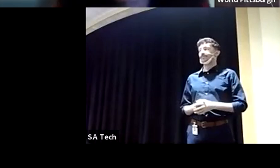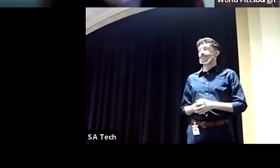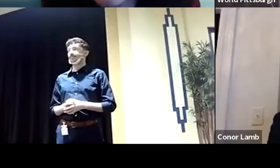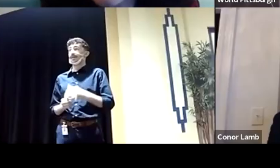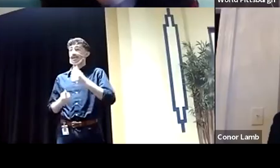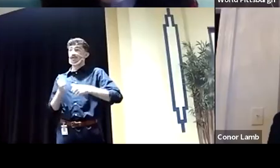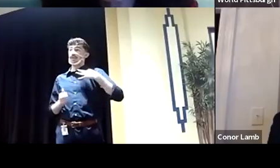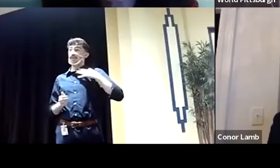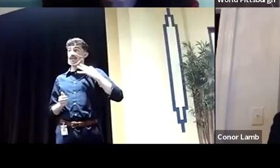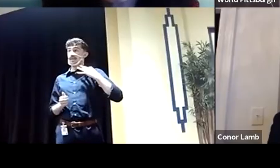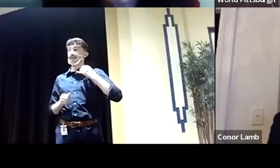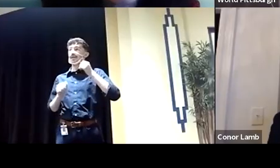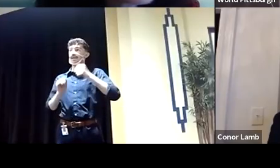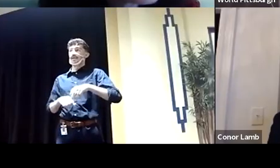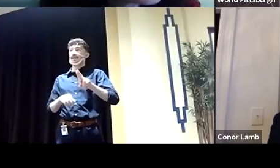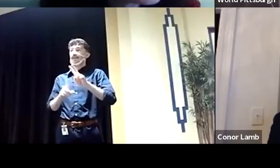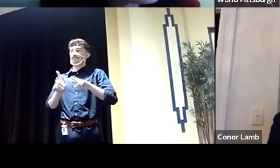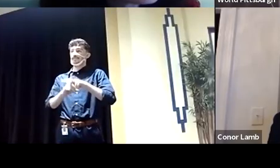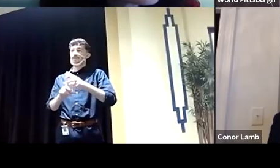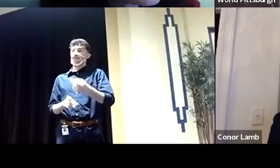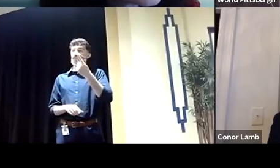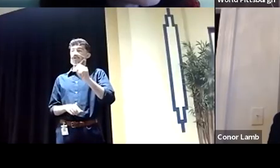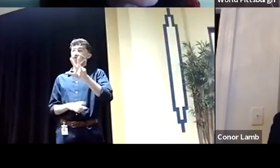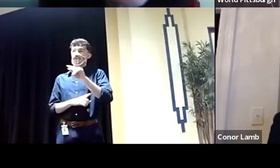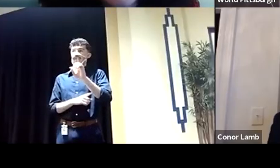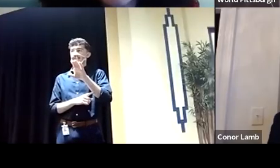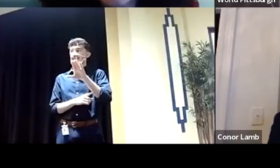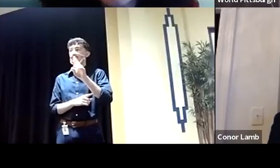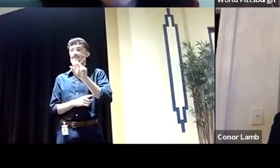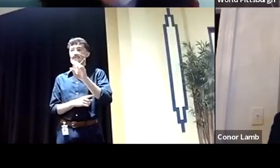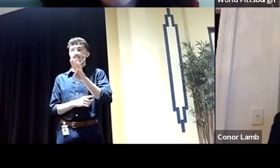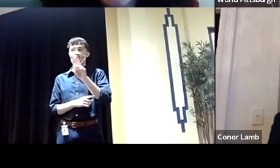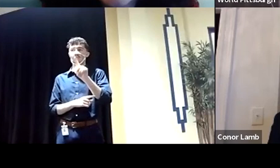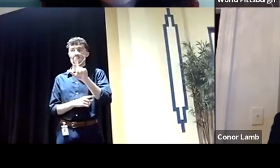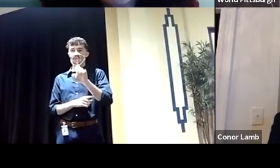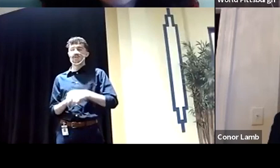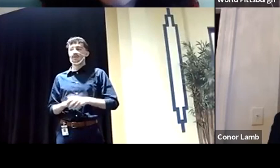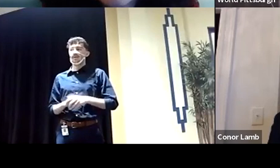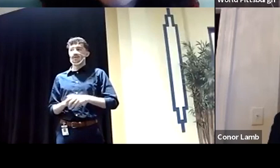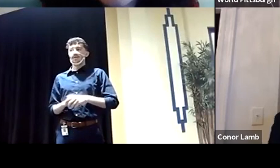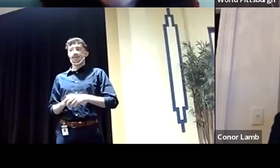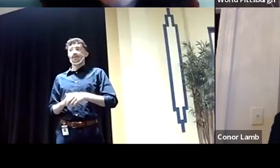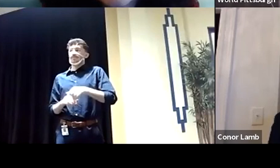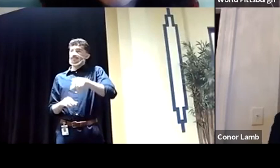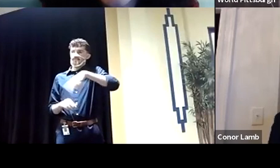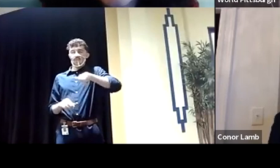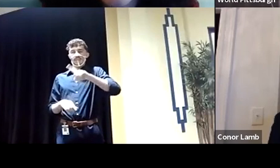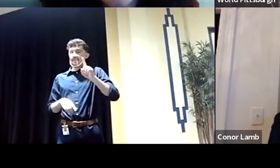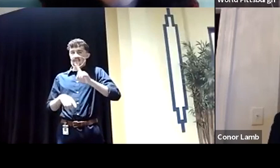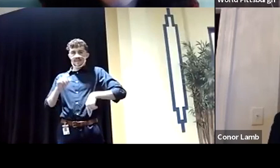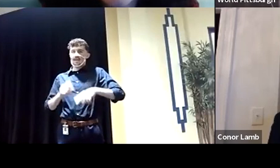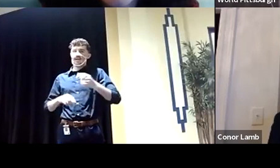candidate can use one 30-second rebuttal per question. We will not allow candidates to converse back and forth.